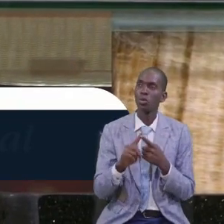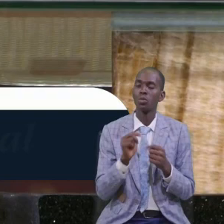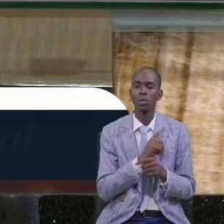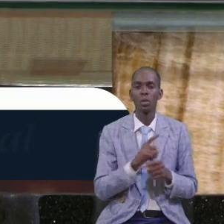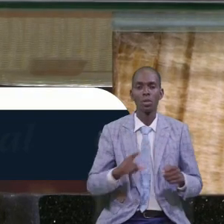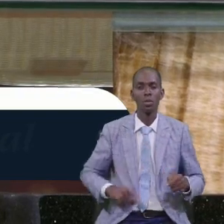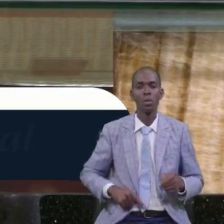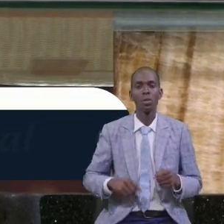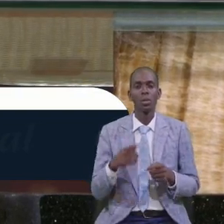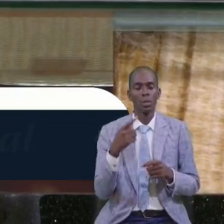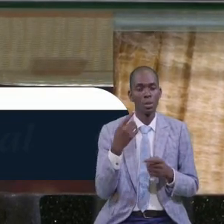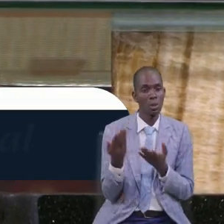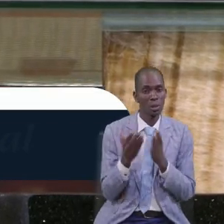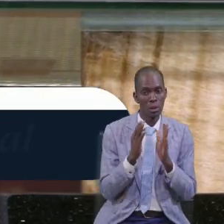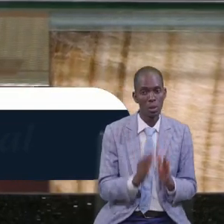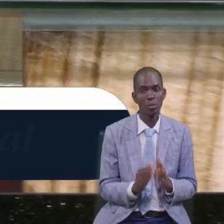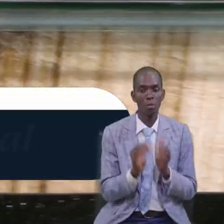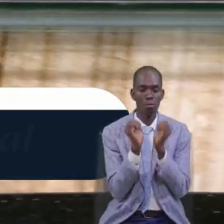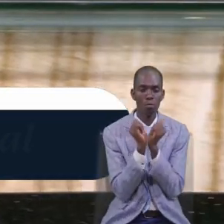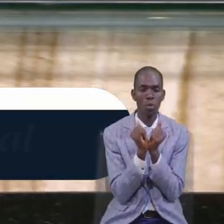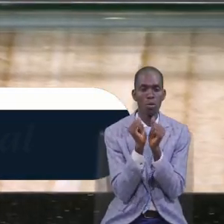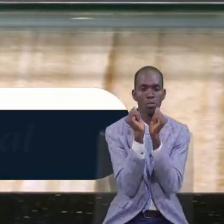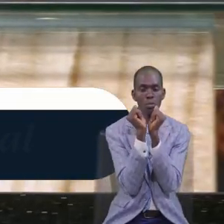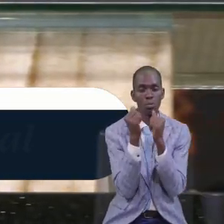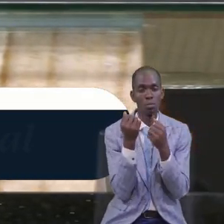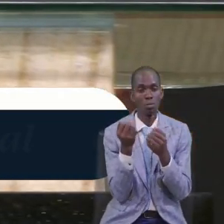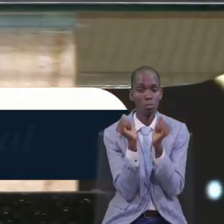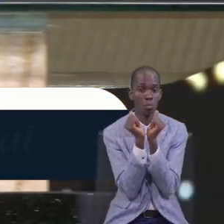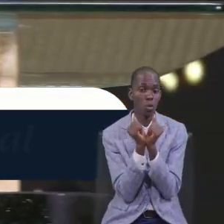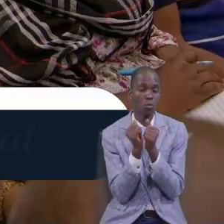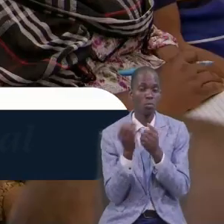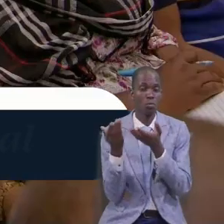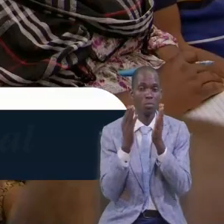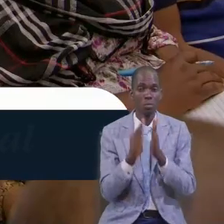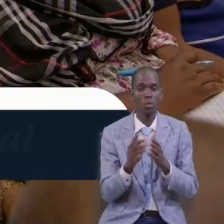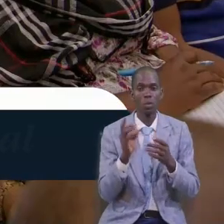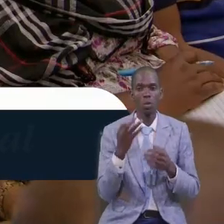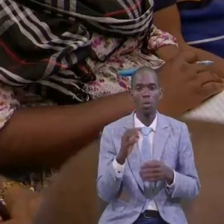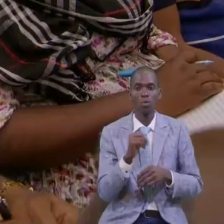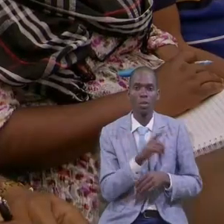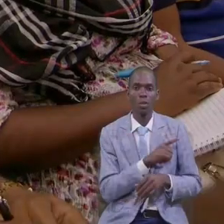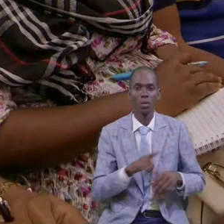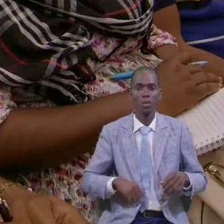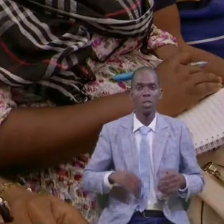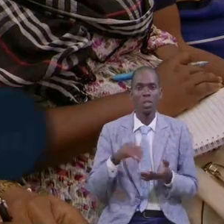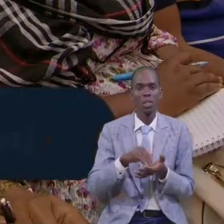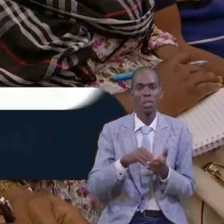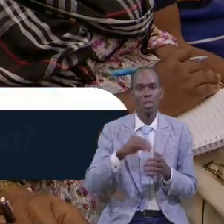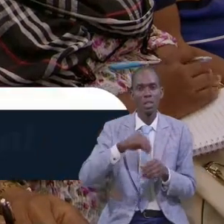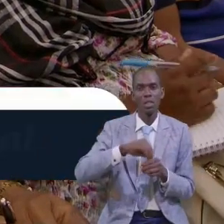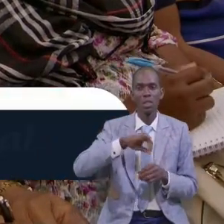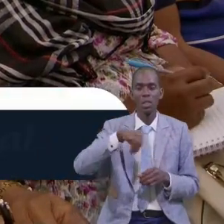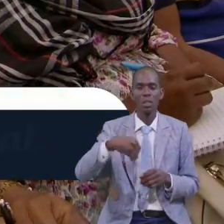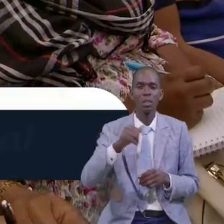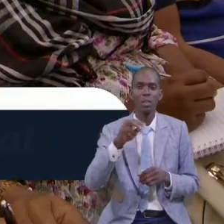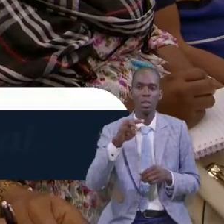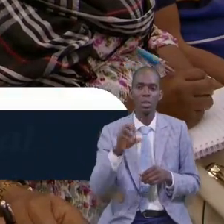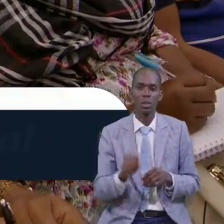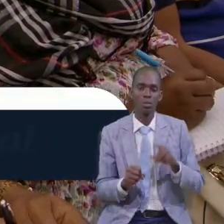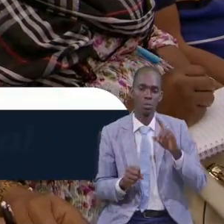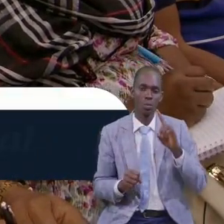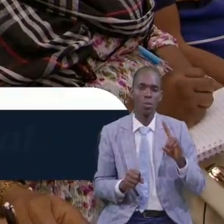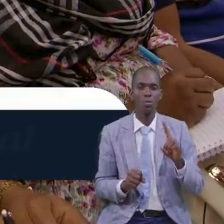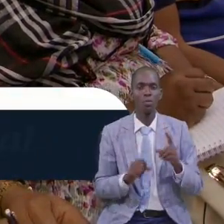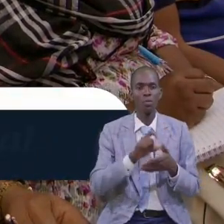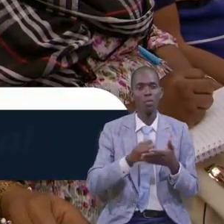bond slave of the Lord Jesus. Look at that, James chapter 1 again, verse 1. James, a servant